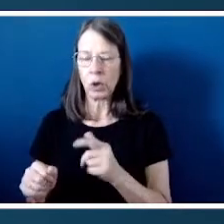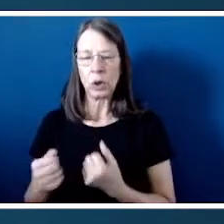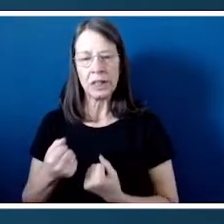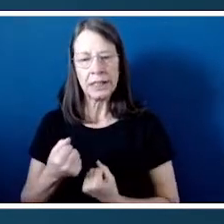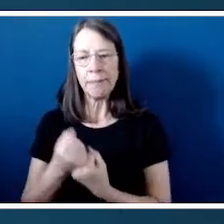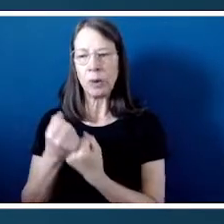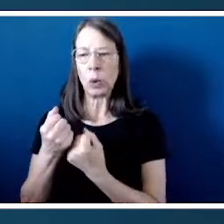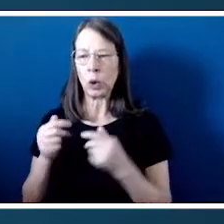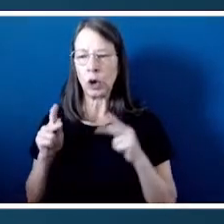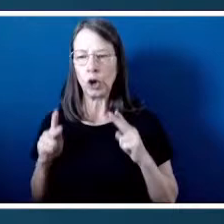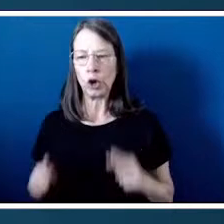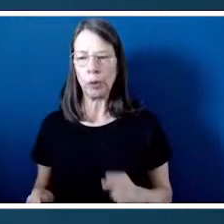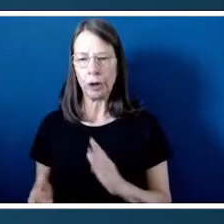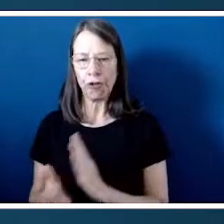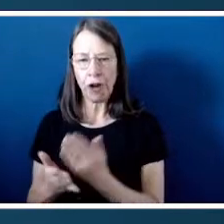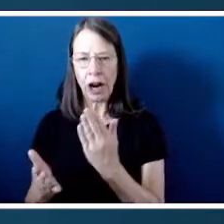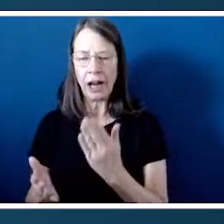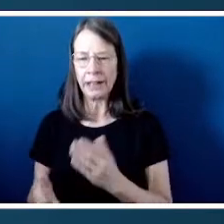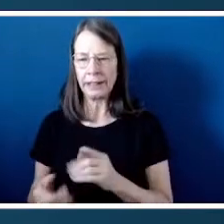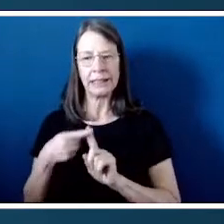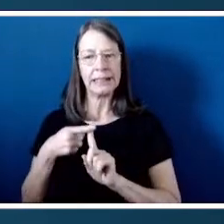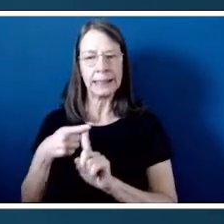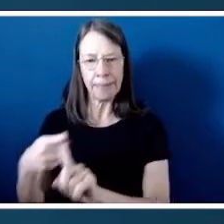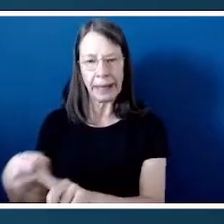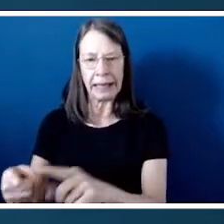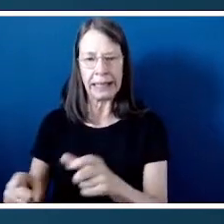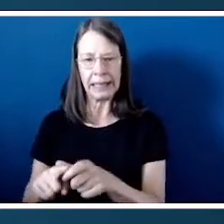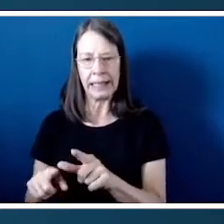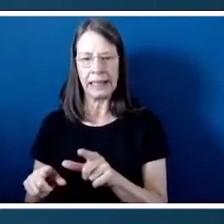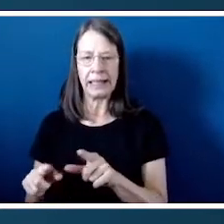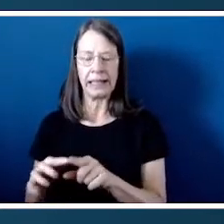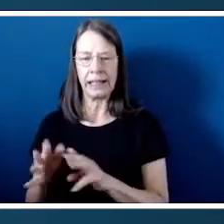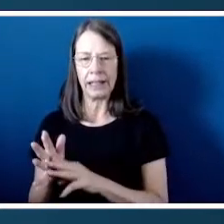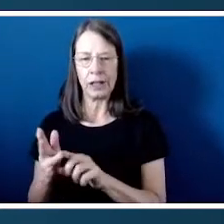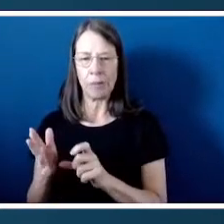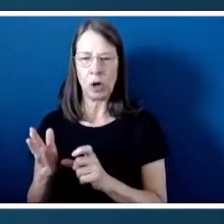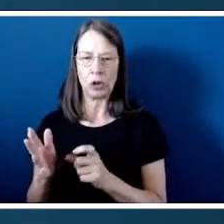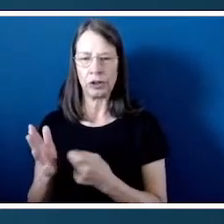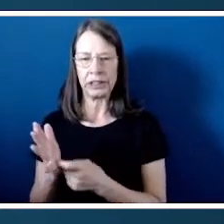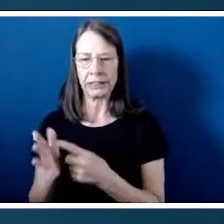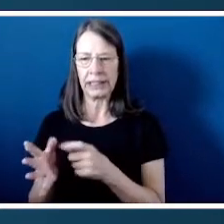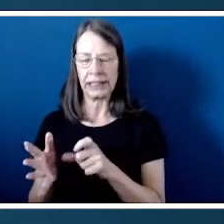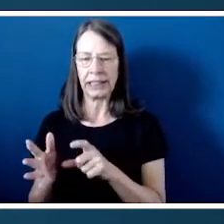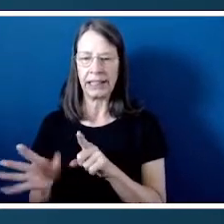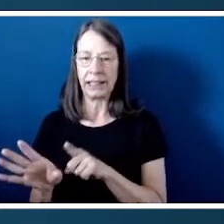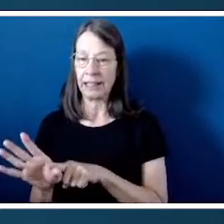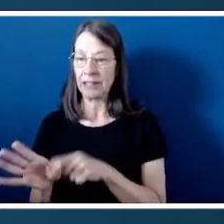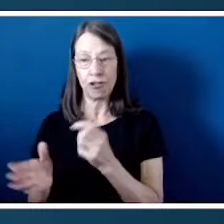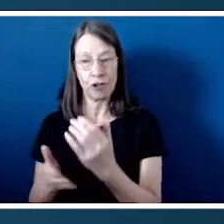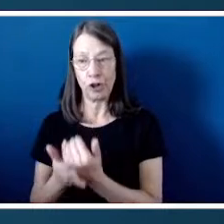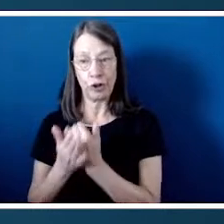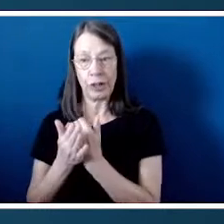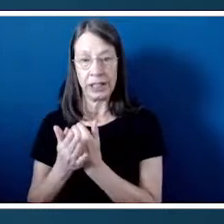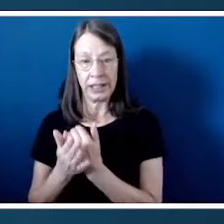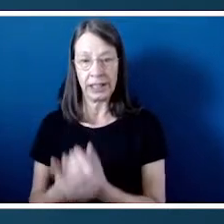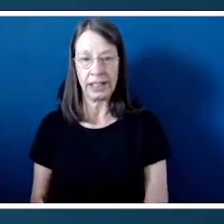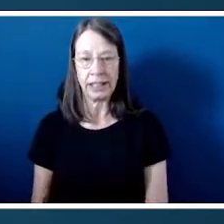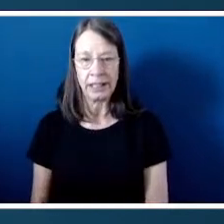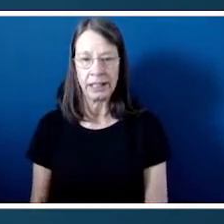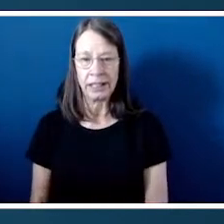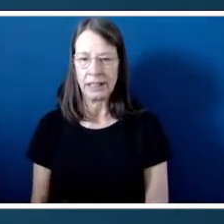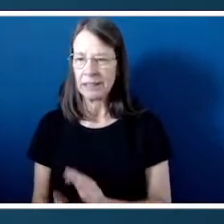rights, stability, security. And so having India